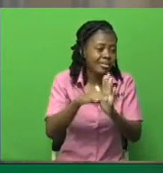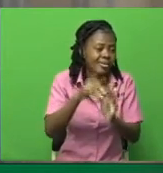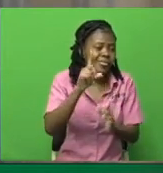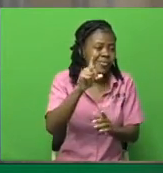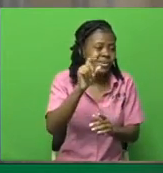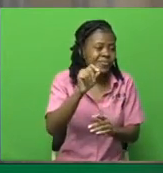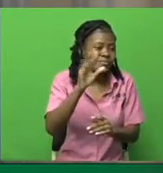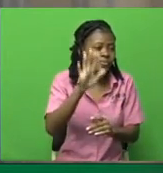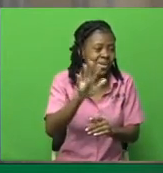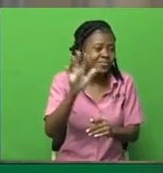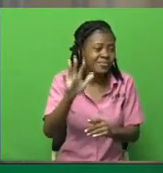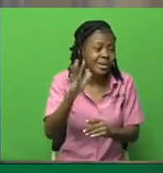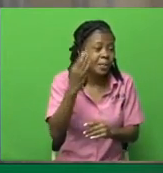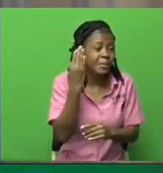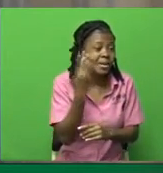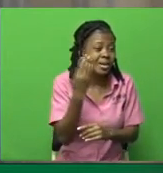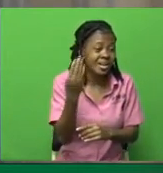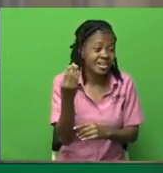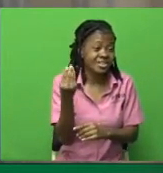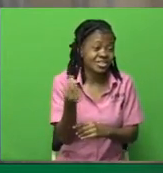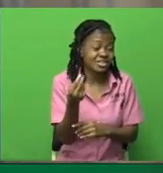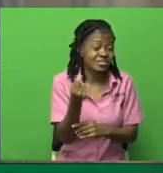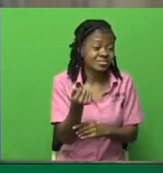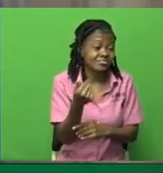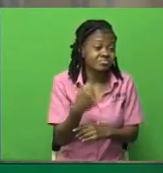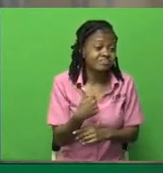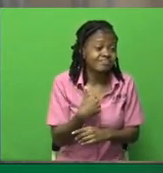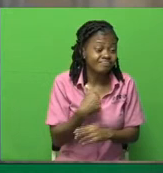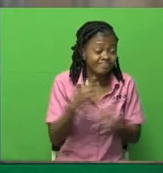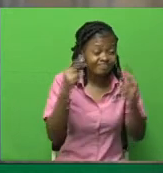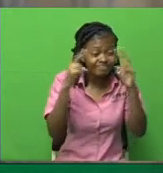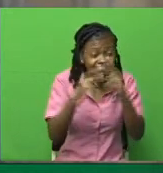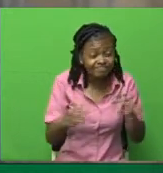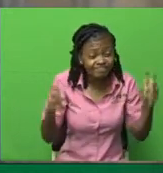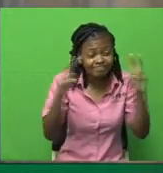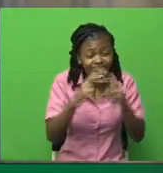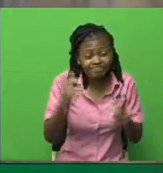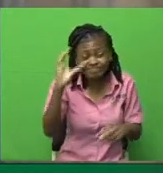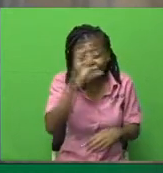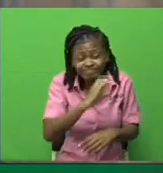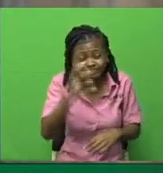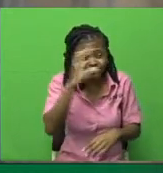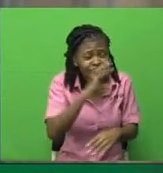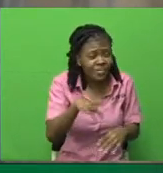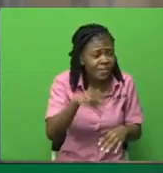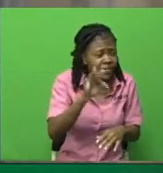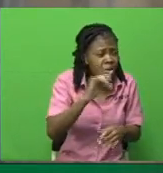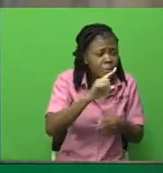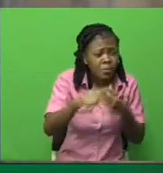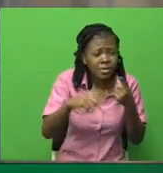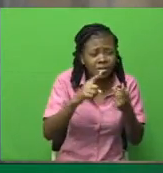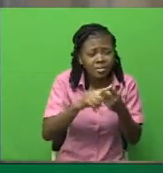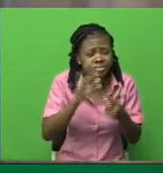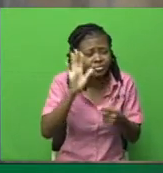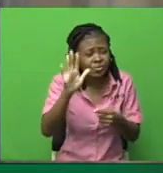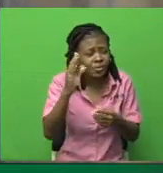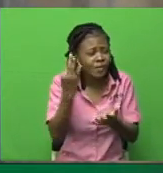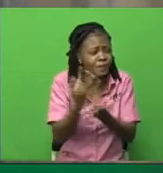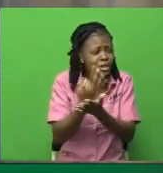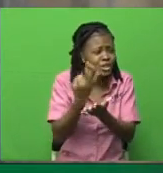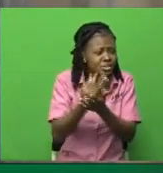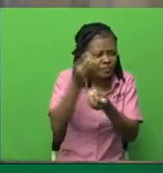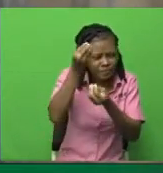dollars now I've searched Madam to determine where the minister got the figure from and realized